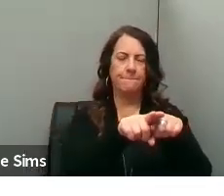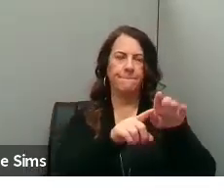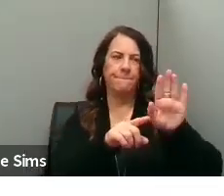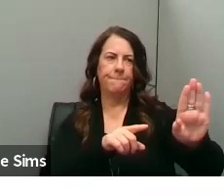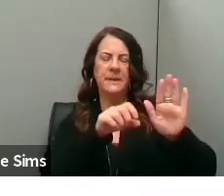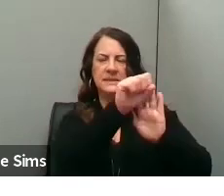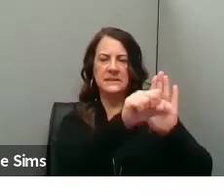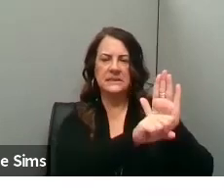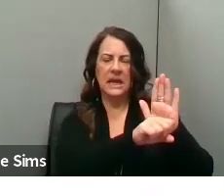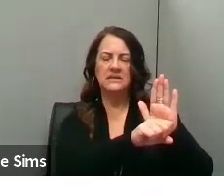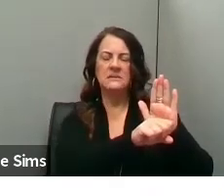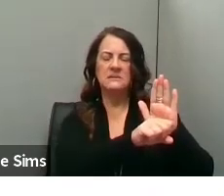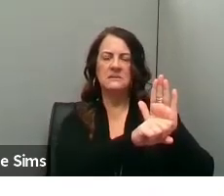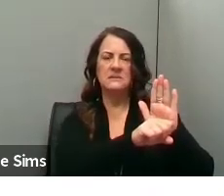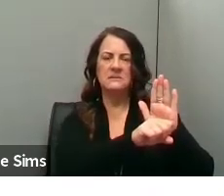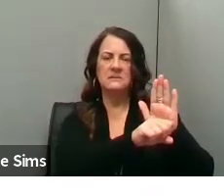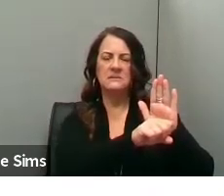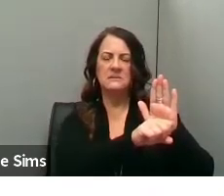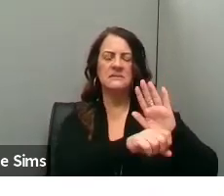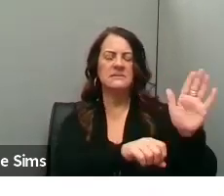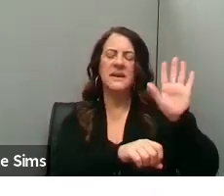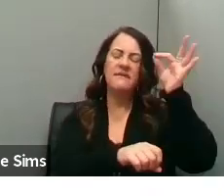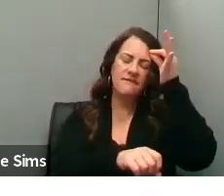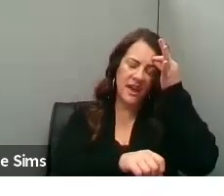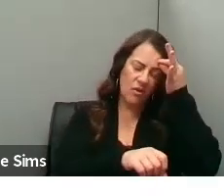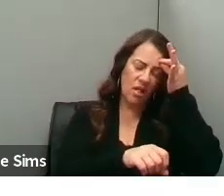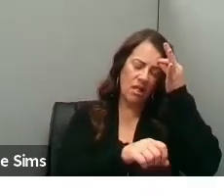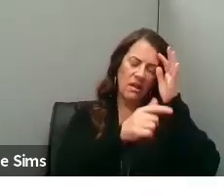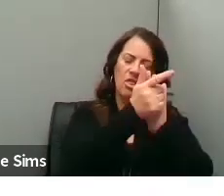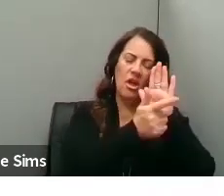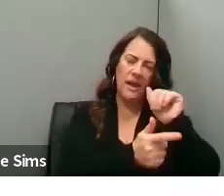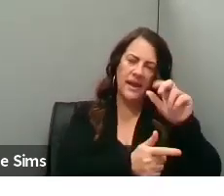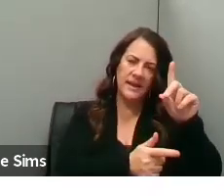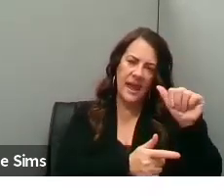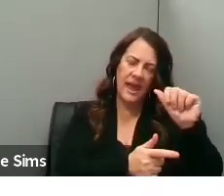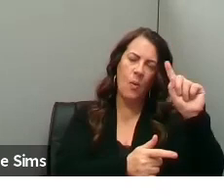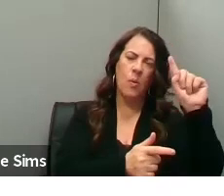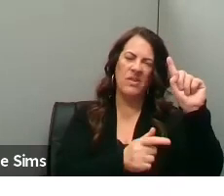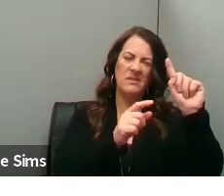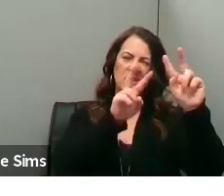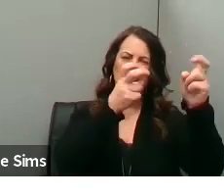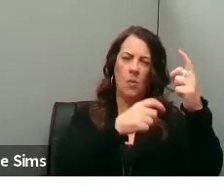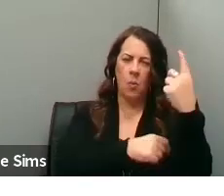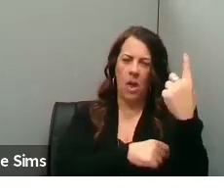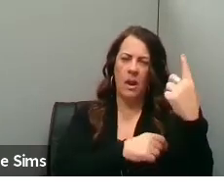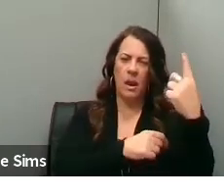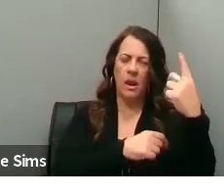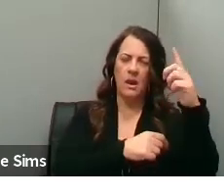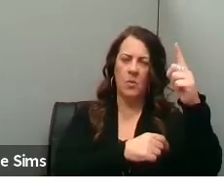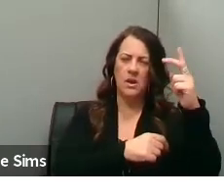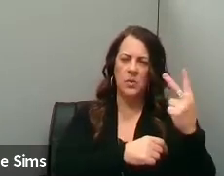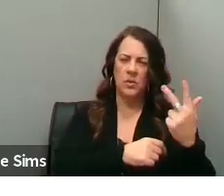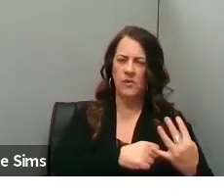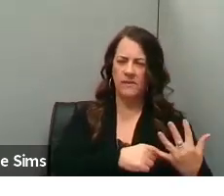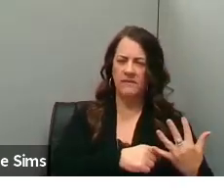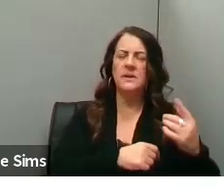equivalent to Title I of the Americans with Disabilities Act. It's very similar to the Title I of